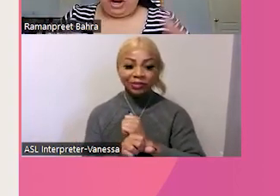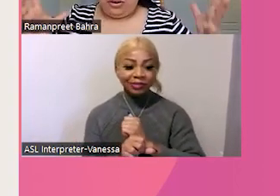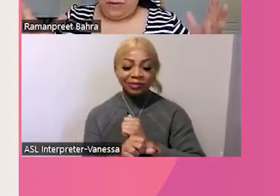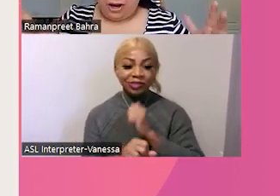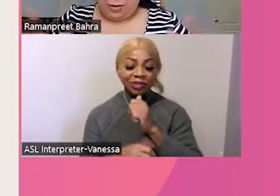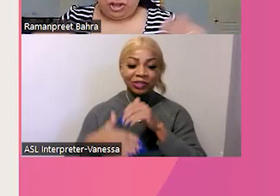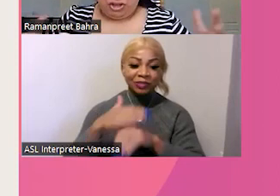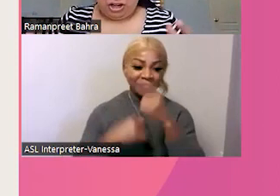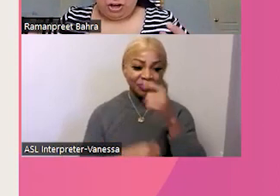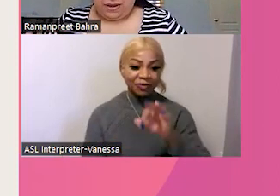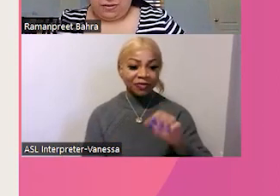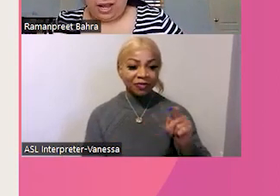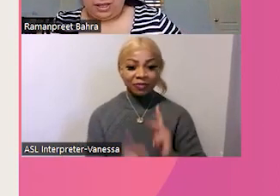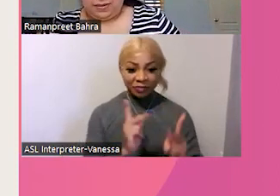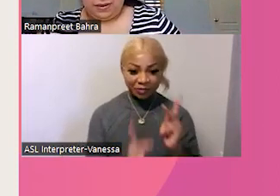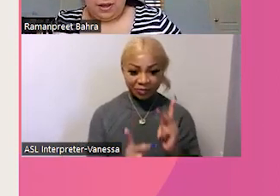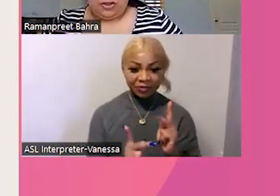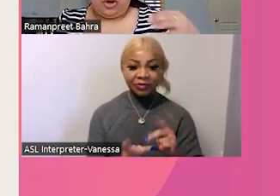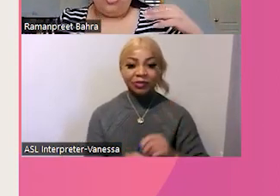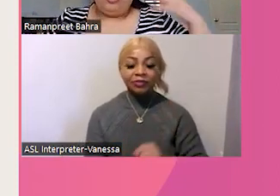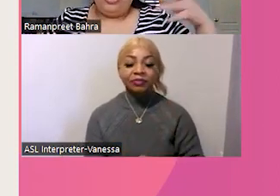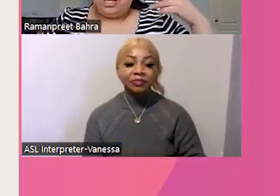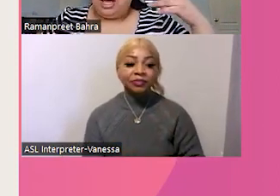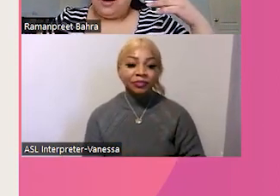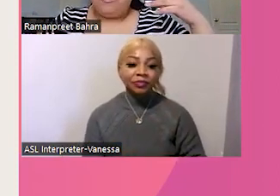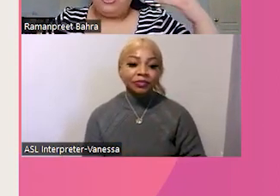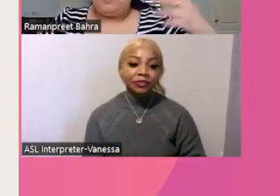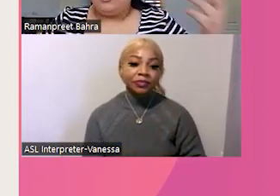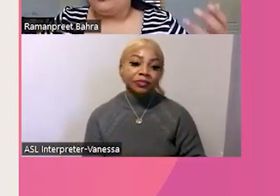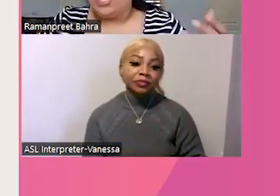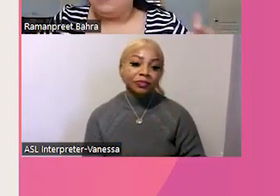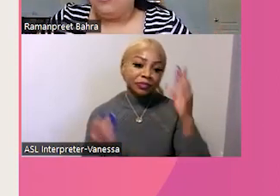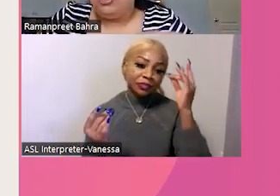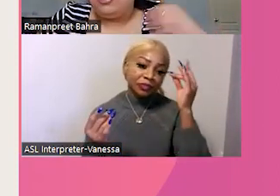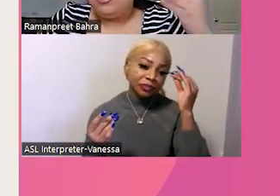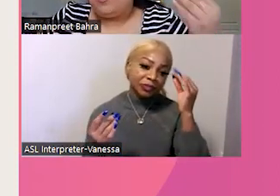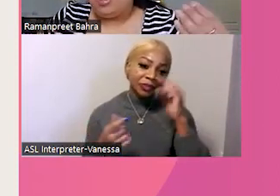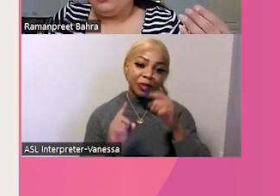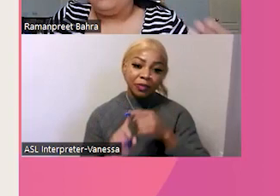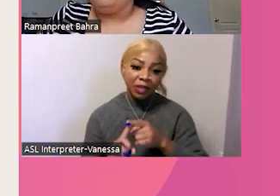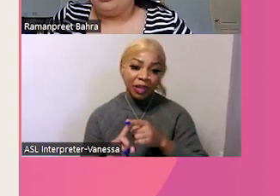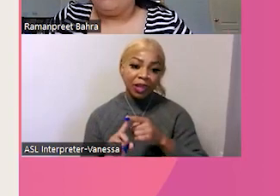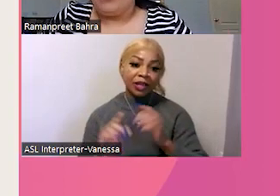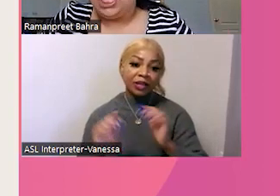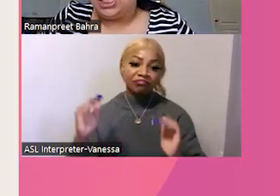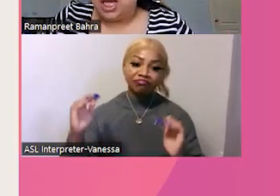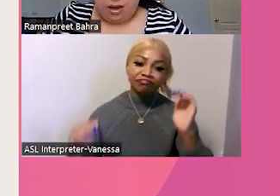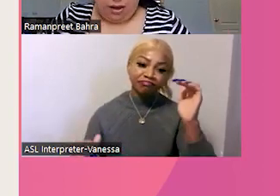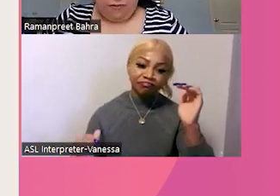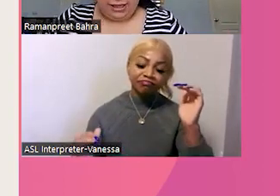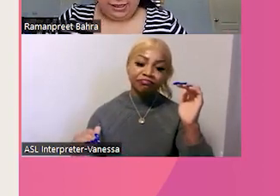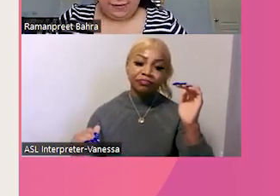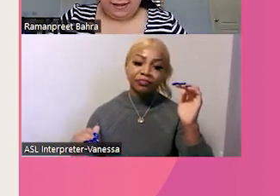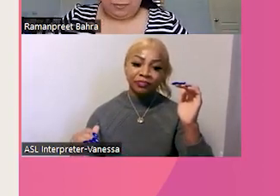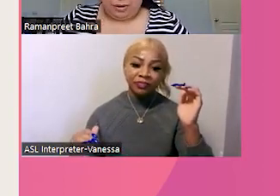folks under fat oppression and gender-based violence. So we're thinking about the ways in which there's a disproportionate rate